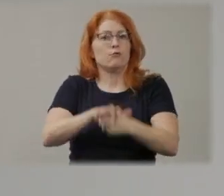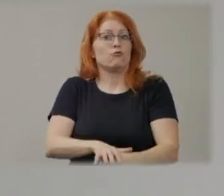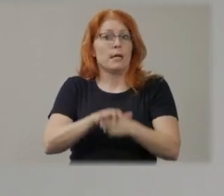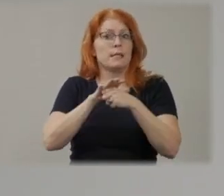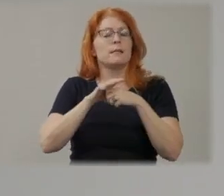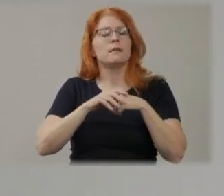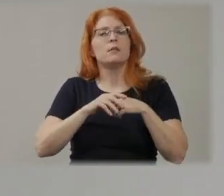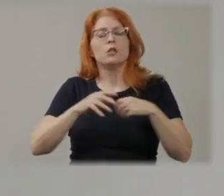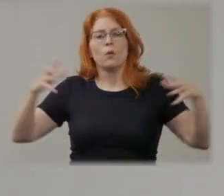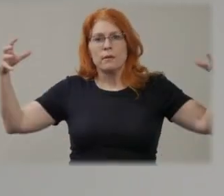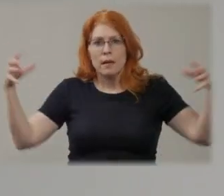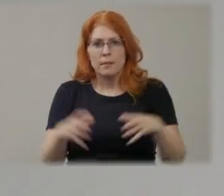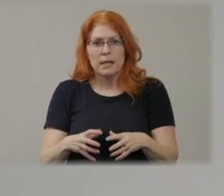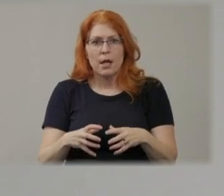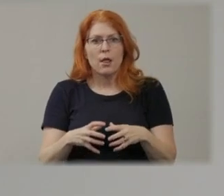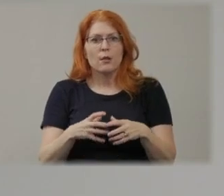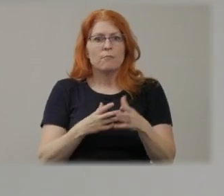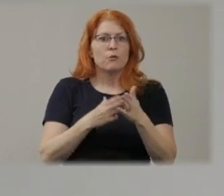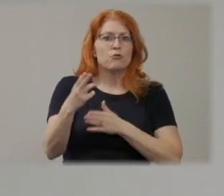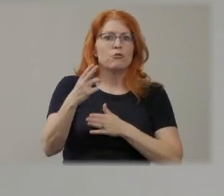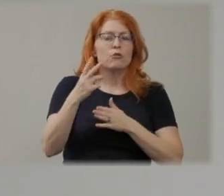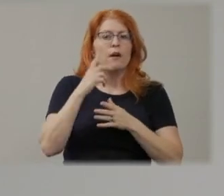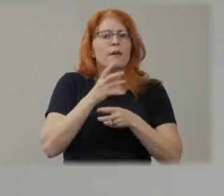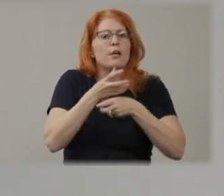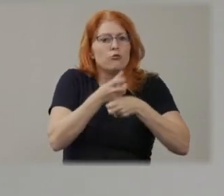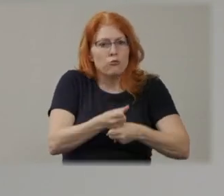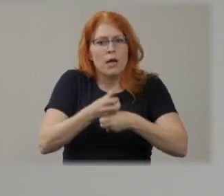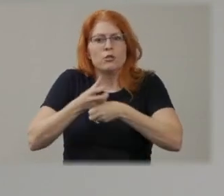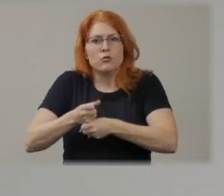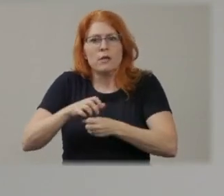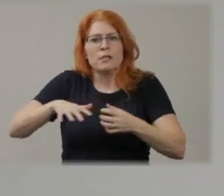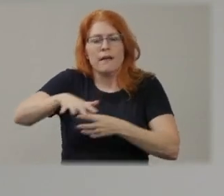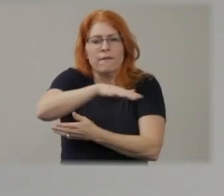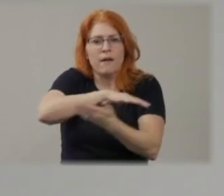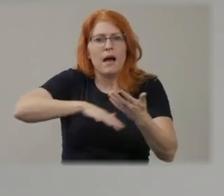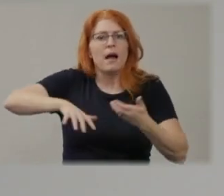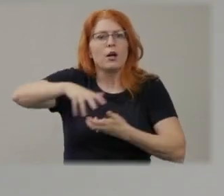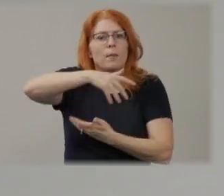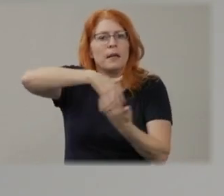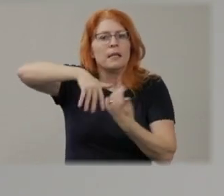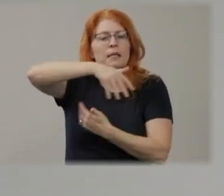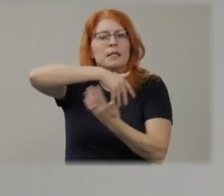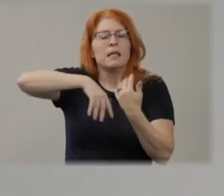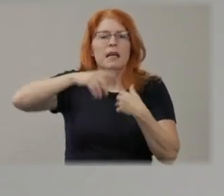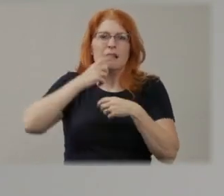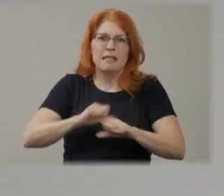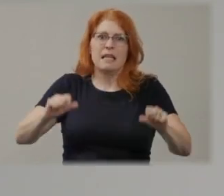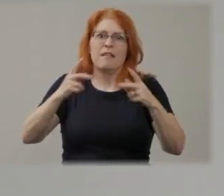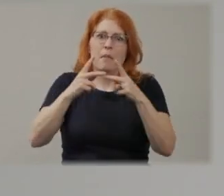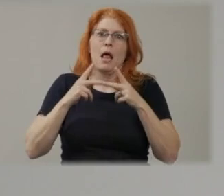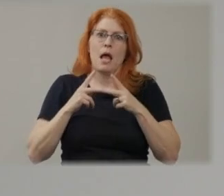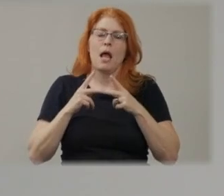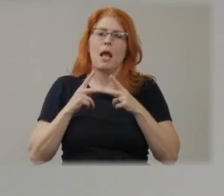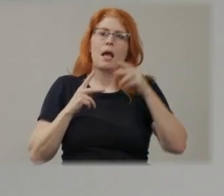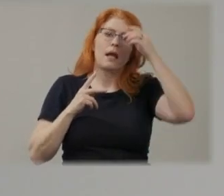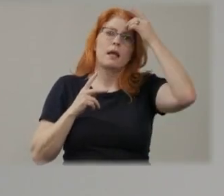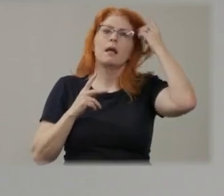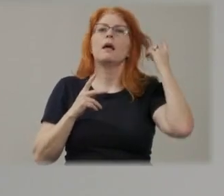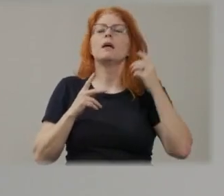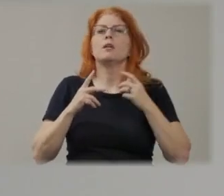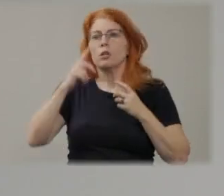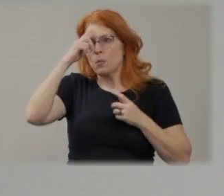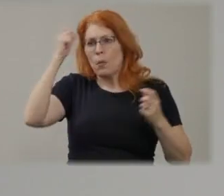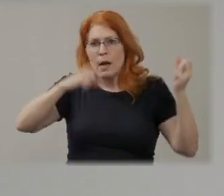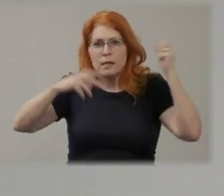really coming together, making sure that there's a trusting environment, there's a psychologically safe space to be able to